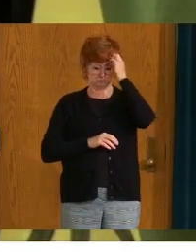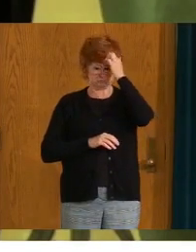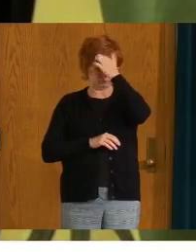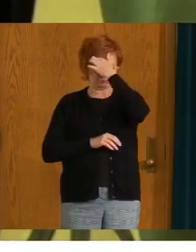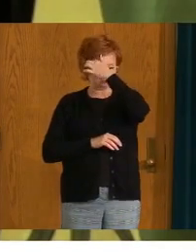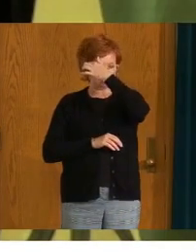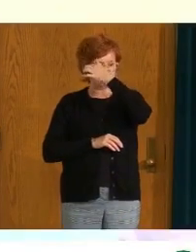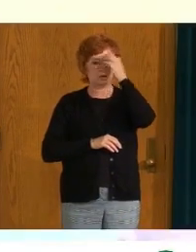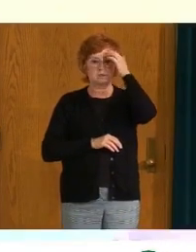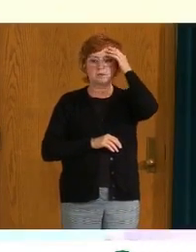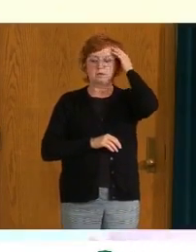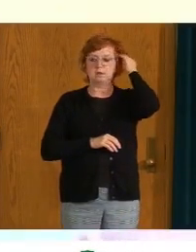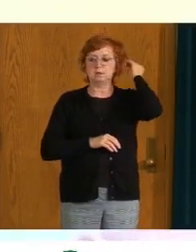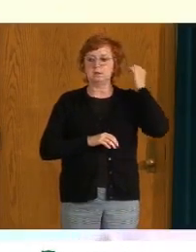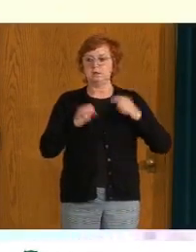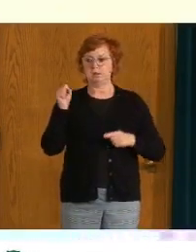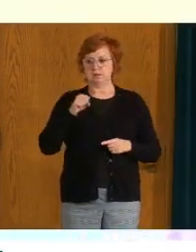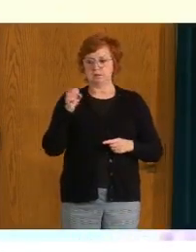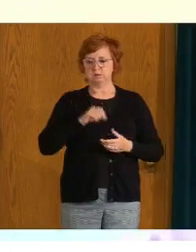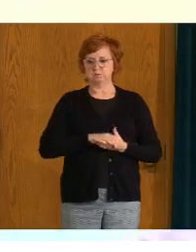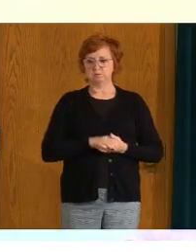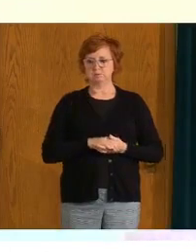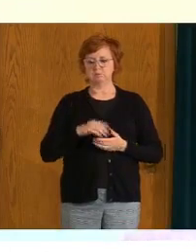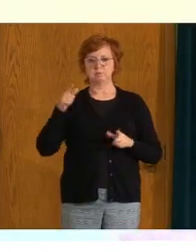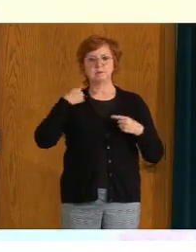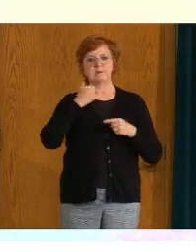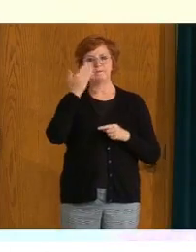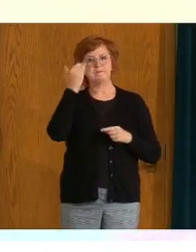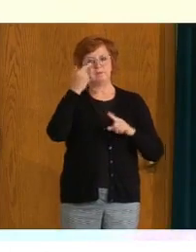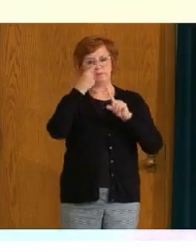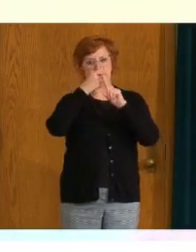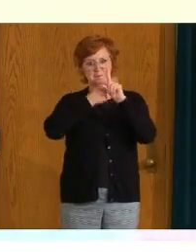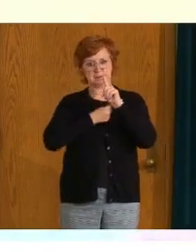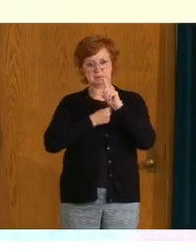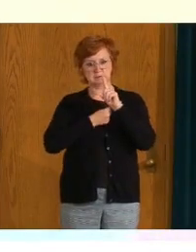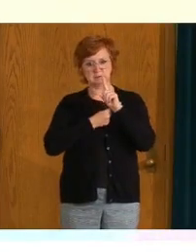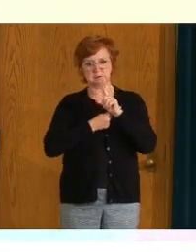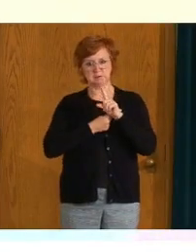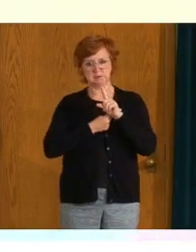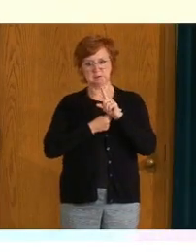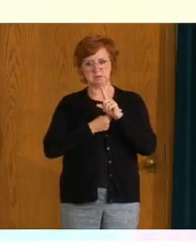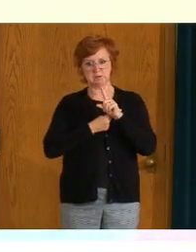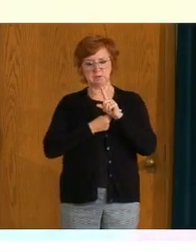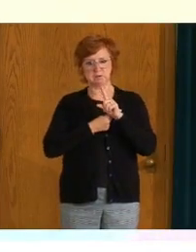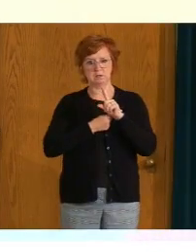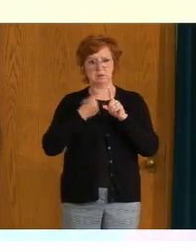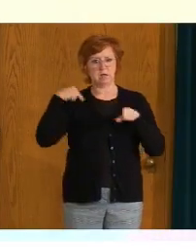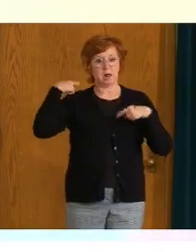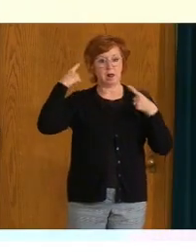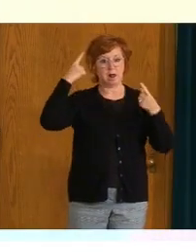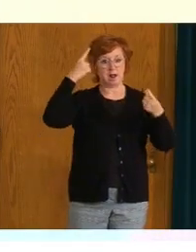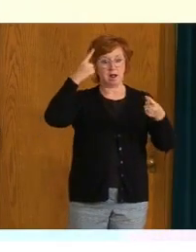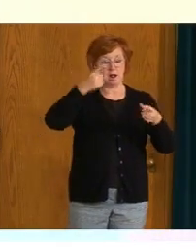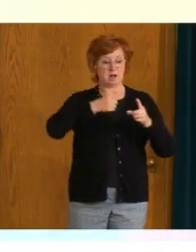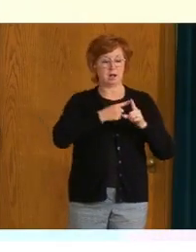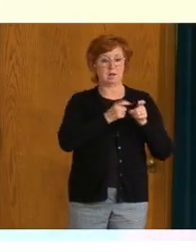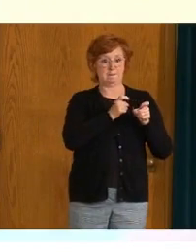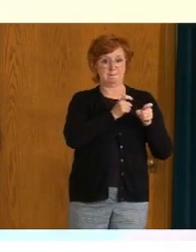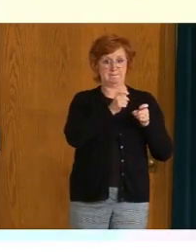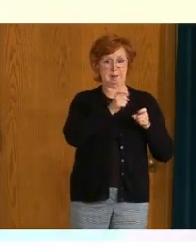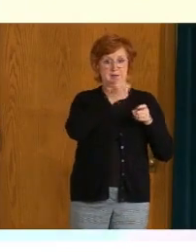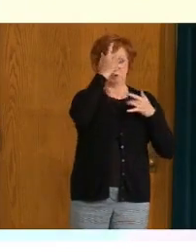Yeah, thanks, Premier. So, I think the last 15 months was managing a pandemic, and the last 6